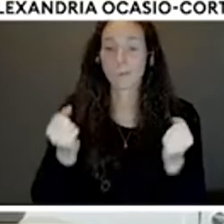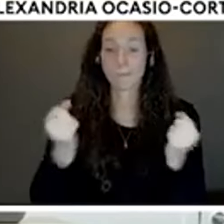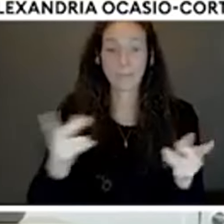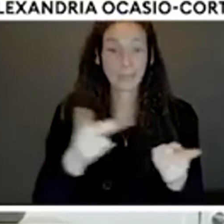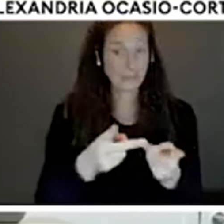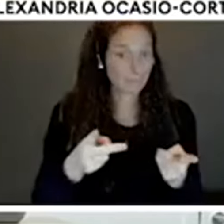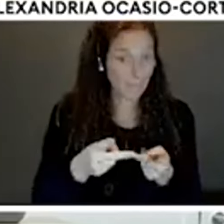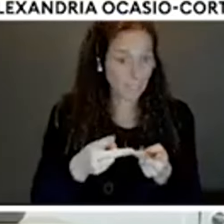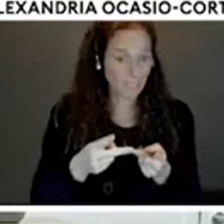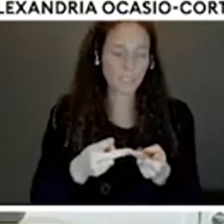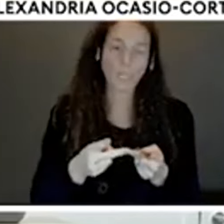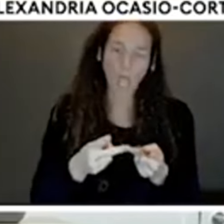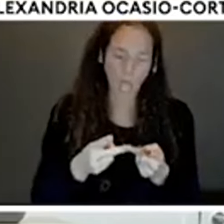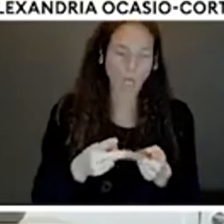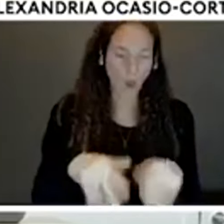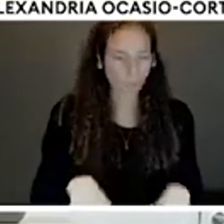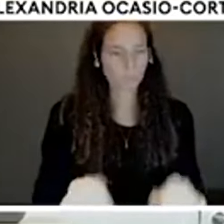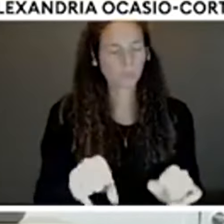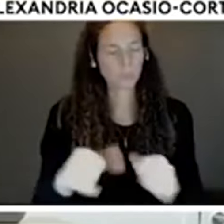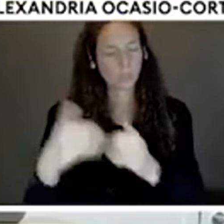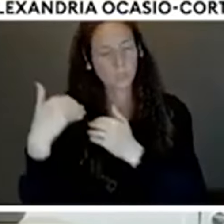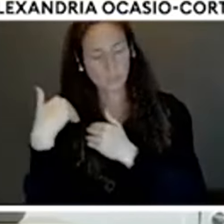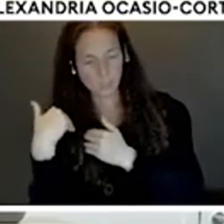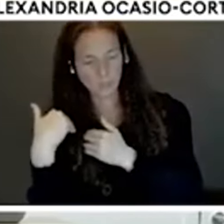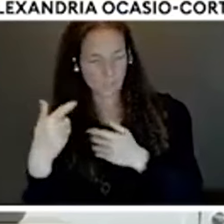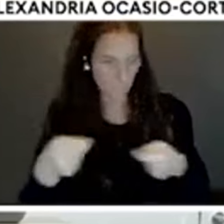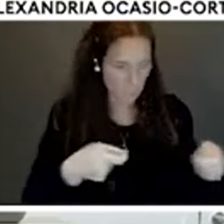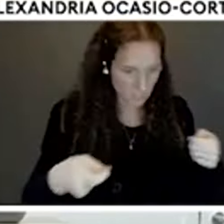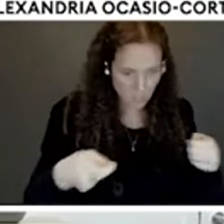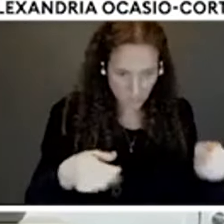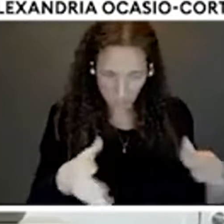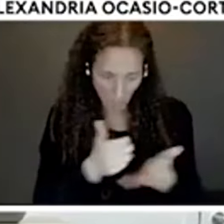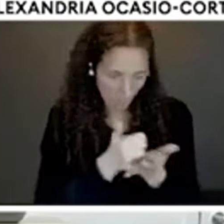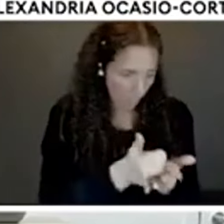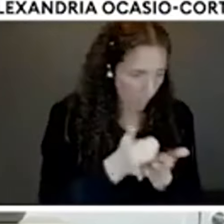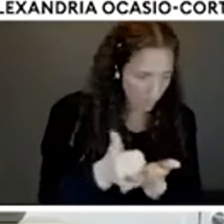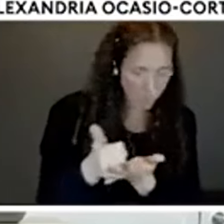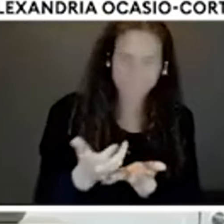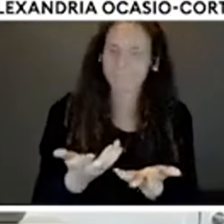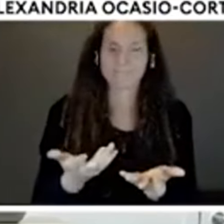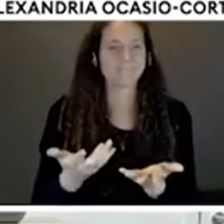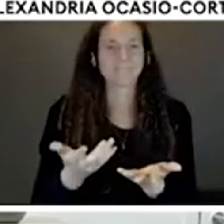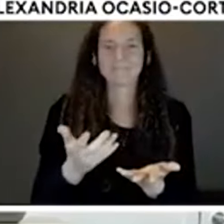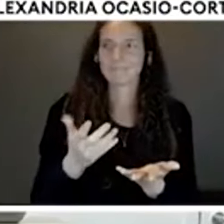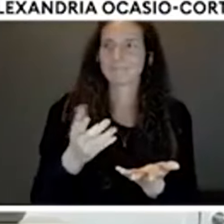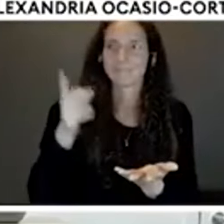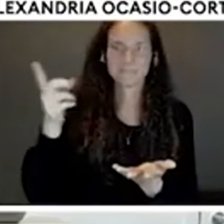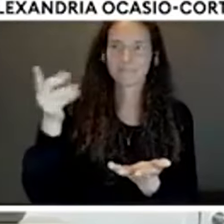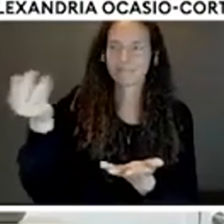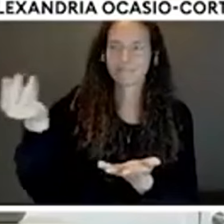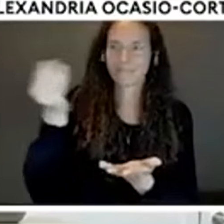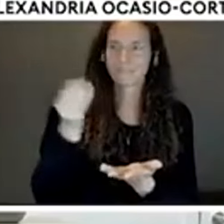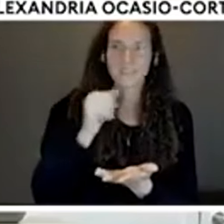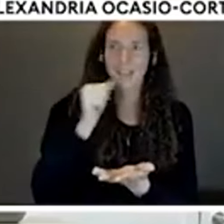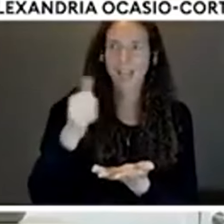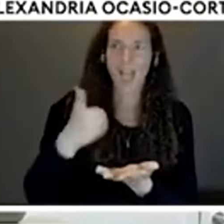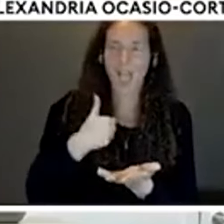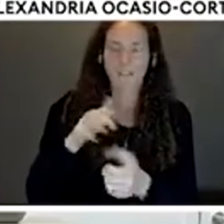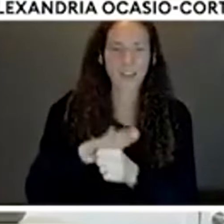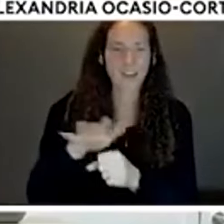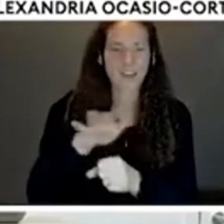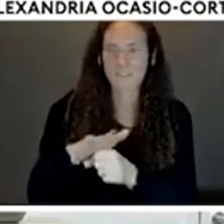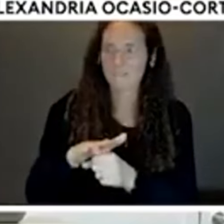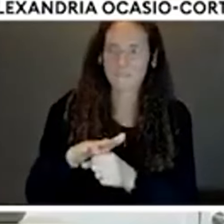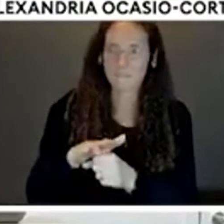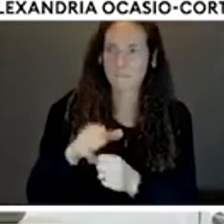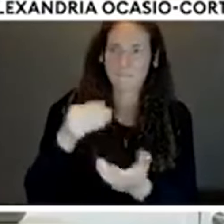underfunded, but a lot of the militarization of our border is getting overfunded to the extent that they can't even spend it or